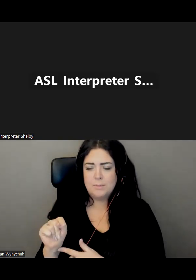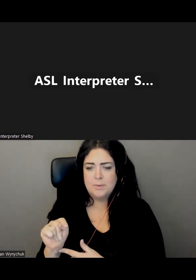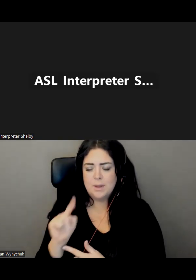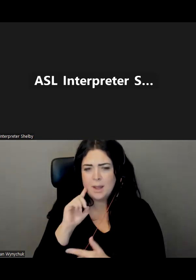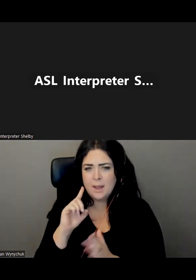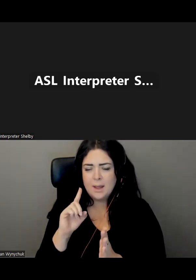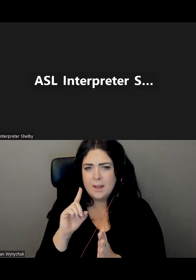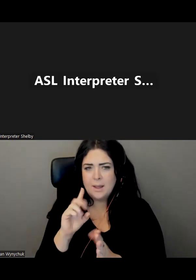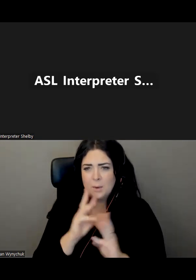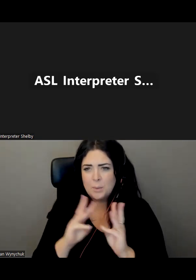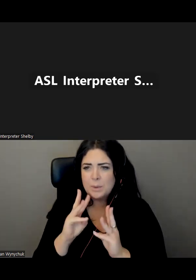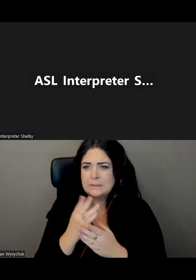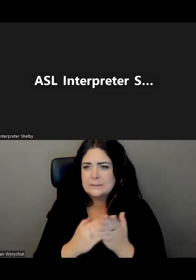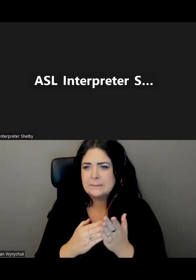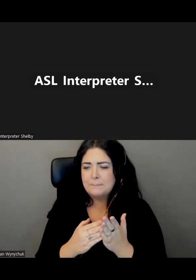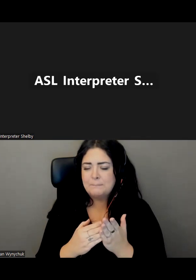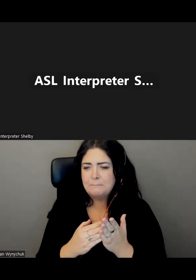might have higher